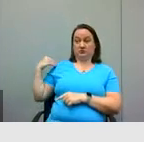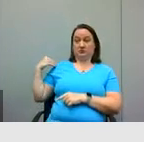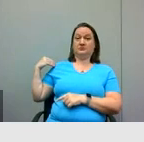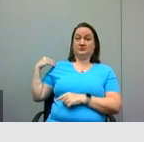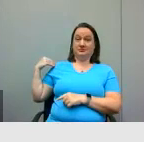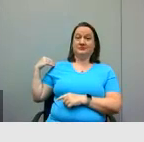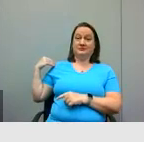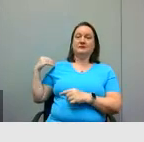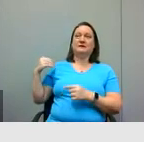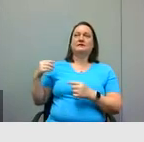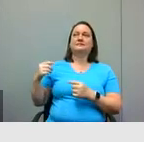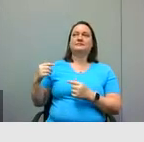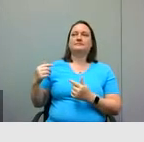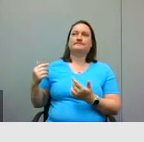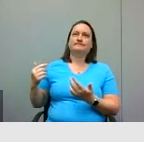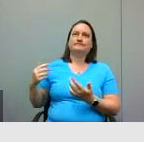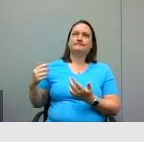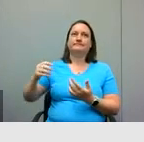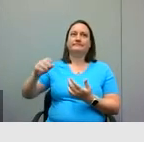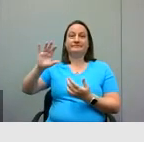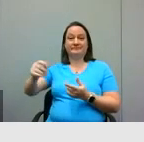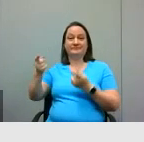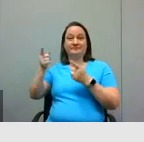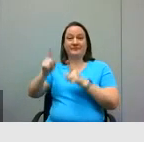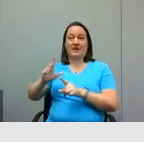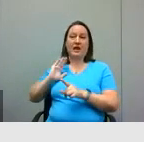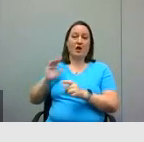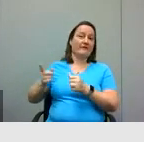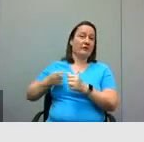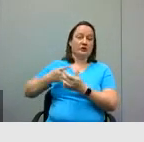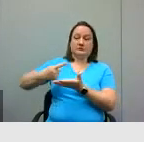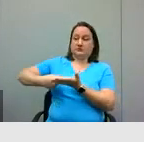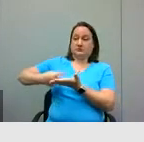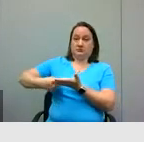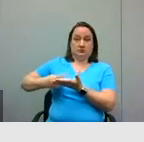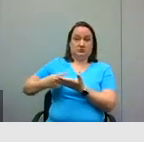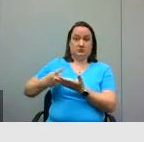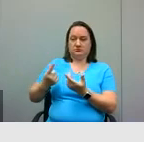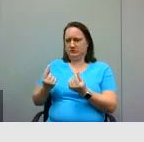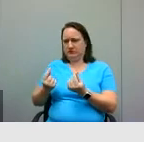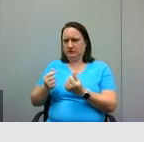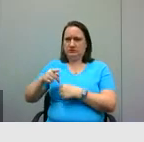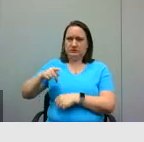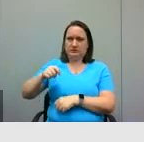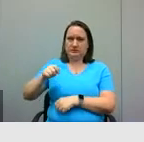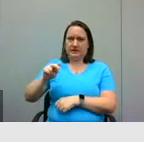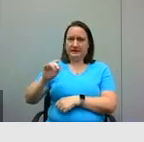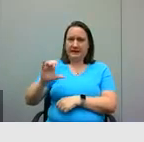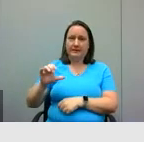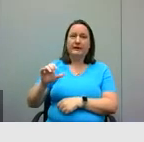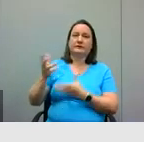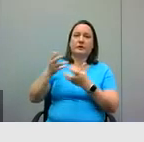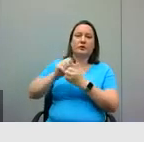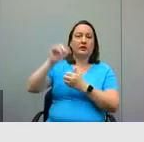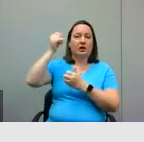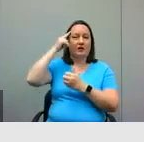we had our first discussion about the pandemic with the governor's office on March